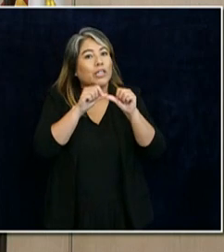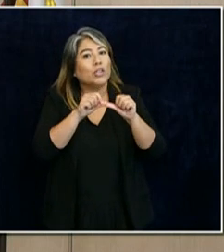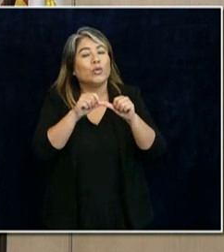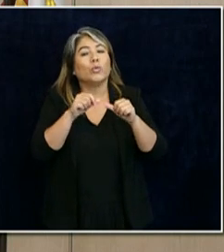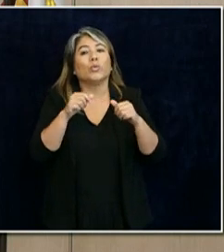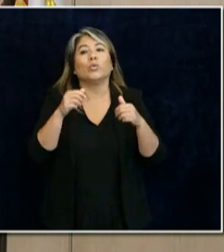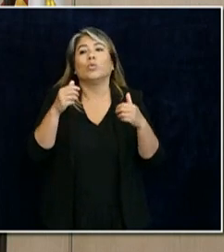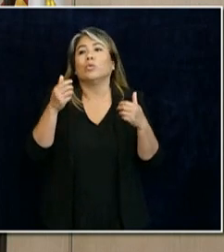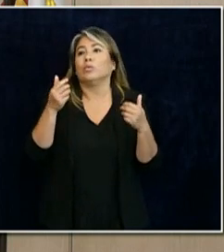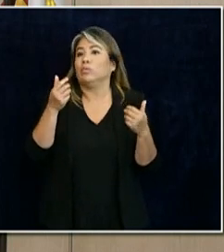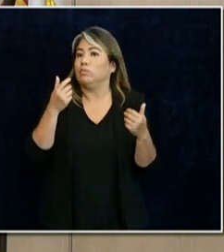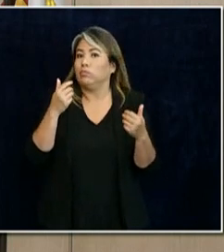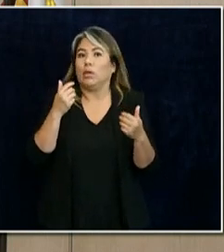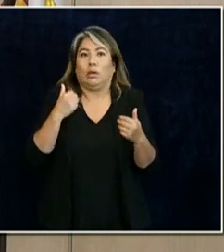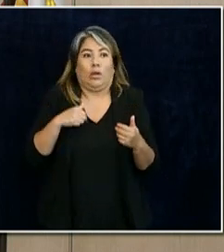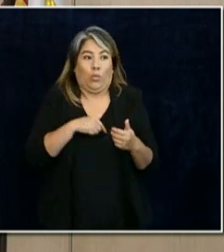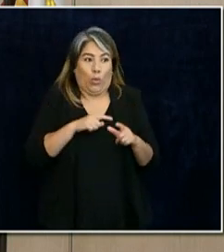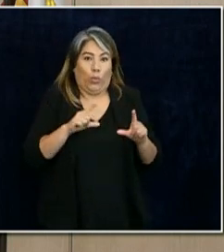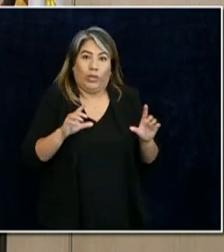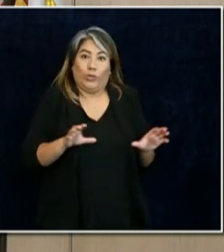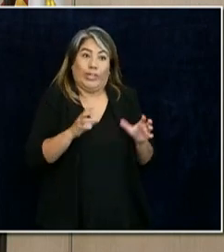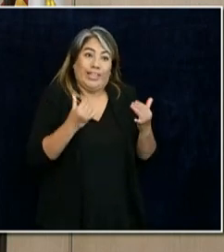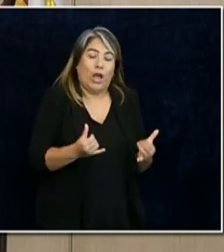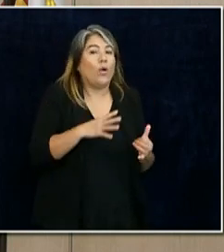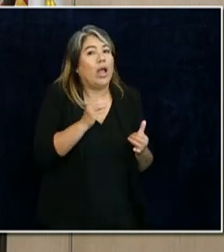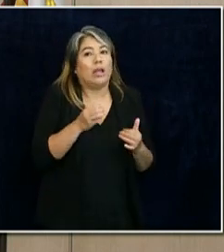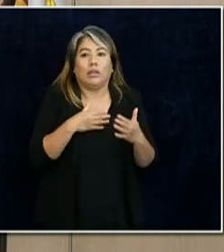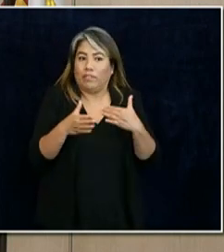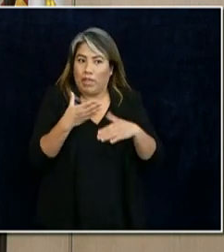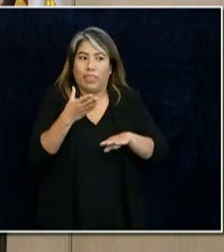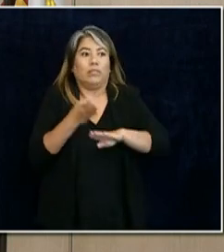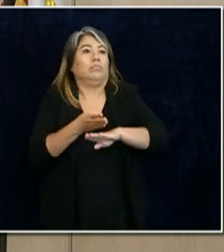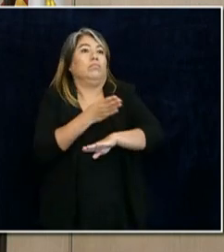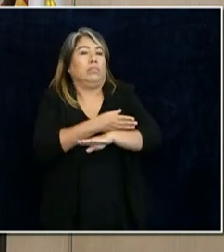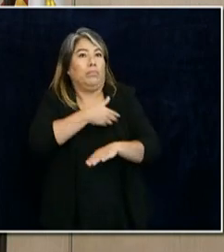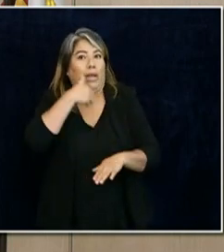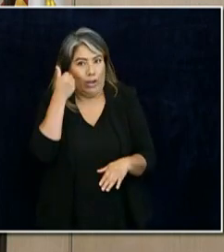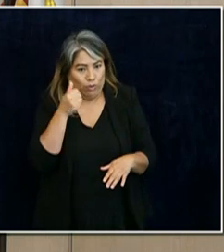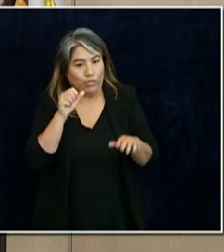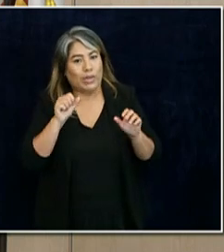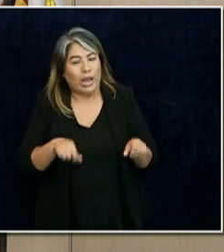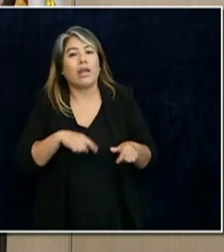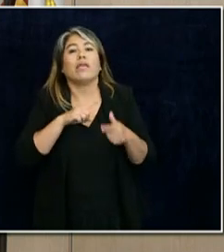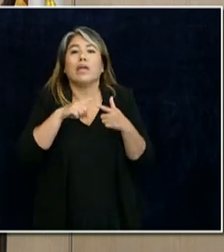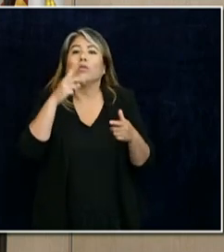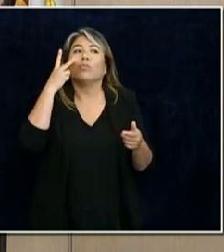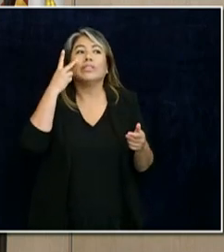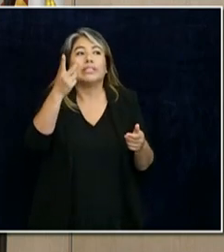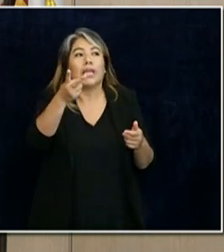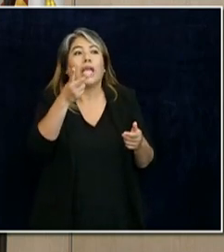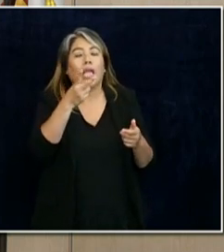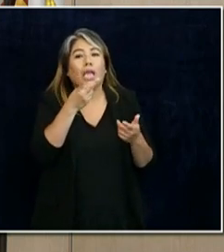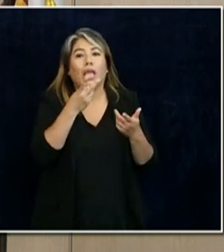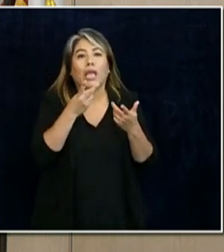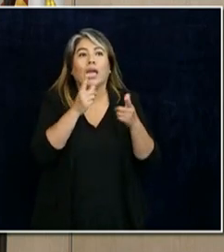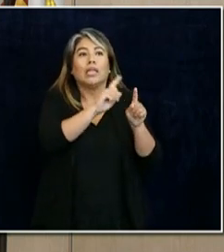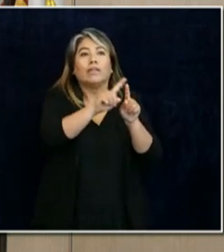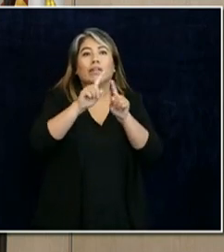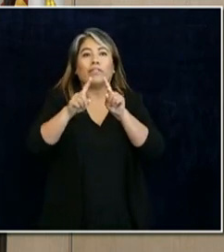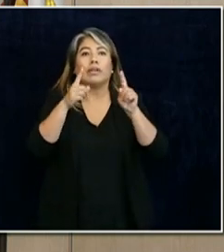do what we are currently doing and even improve upon those efforts so that we can see these various